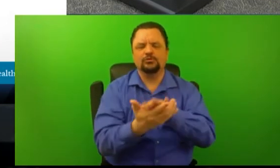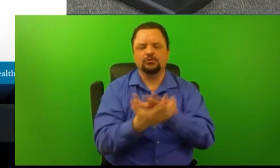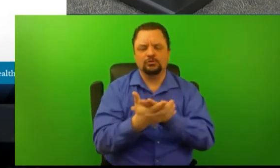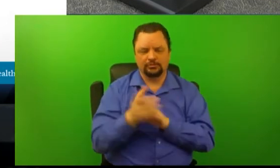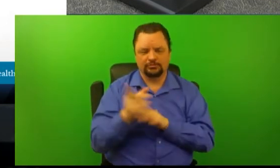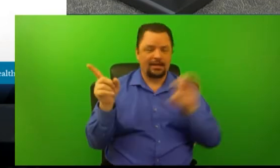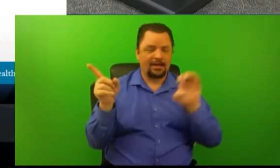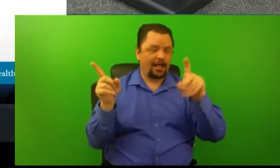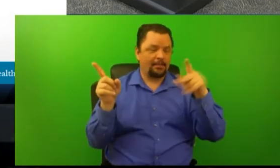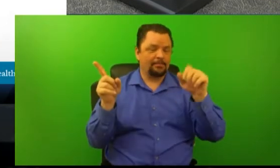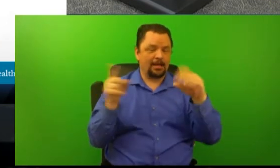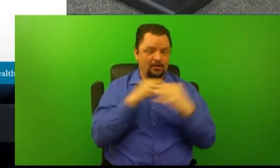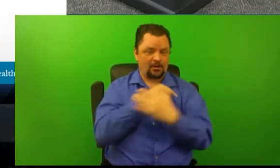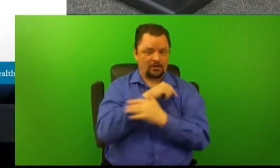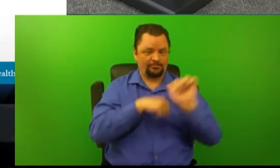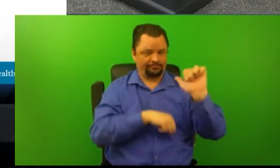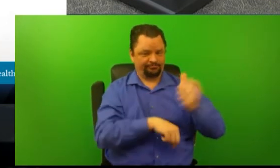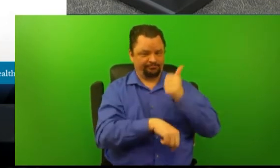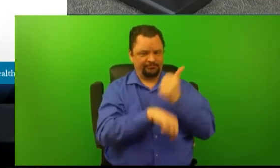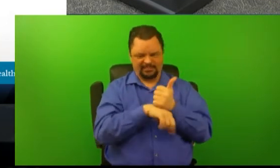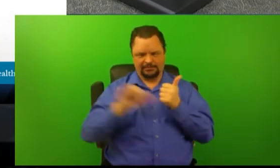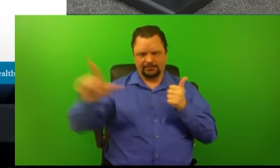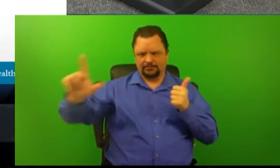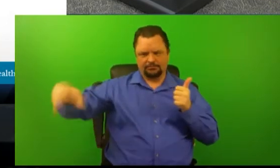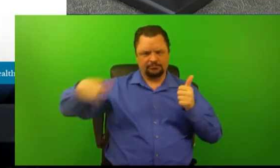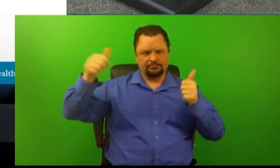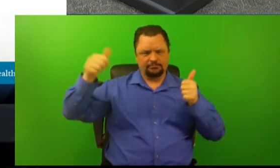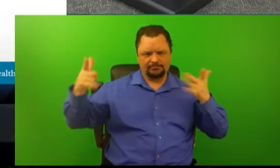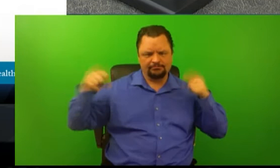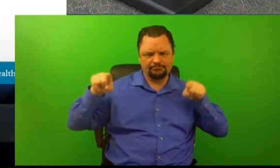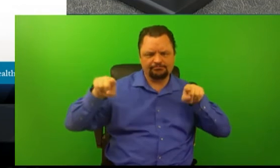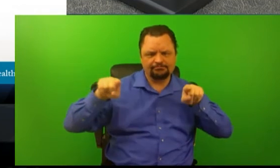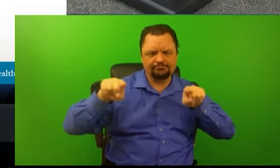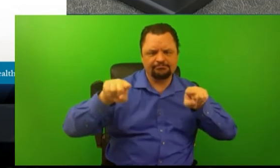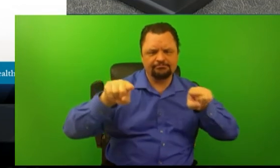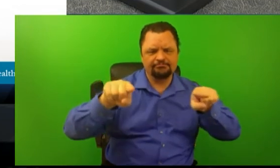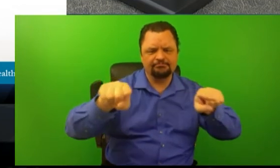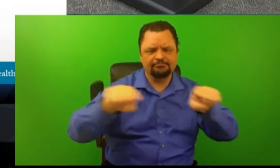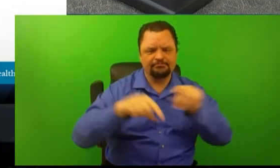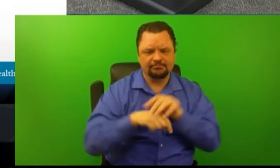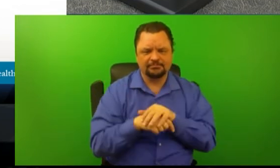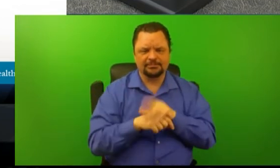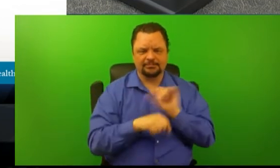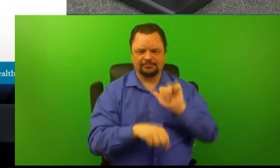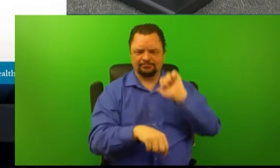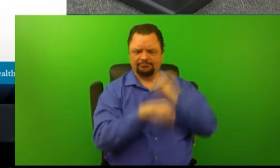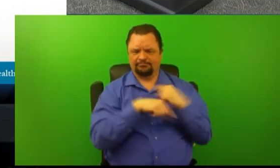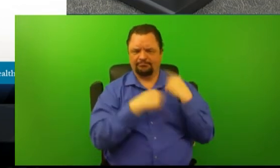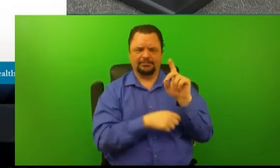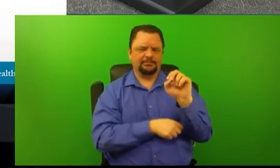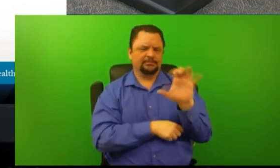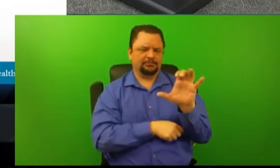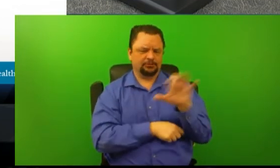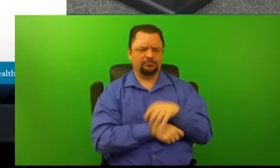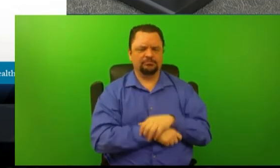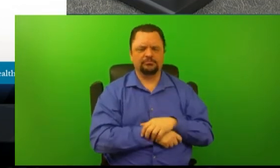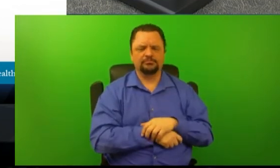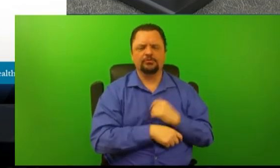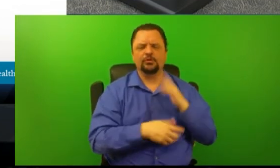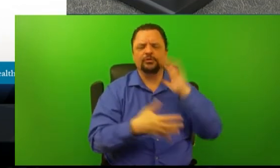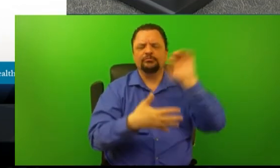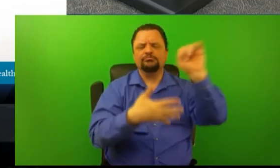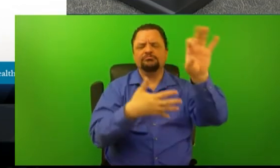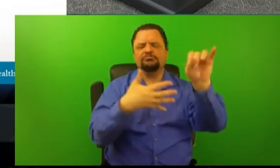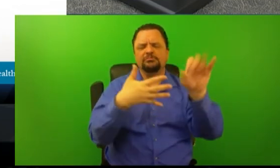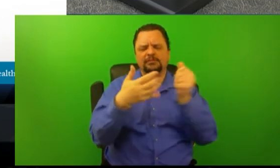in December. So we'll look at a few of those changes in the next slide, but really this is moving away from kind